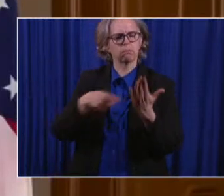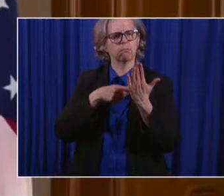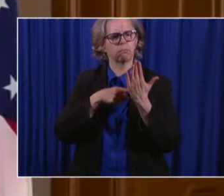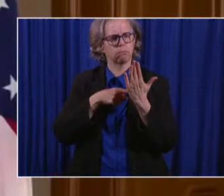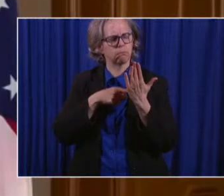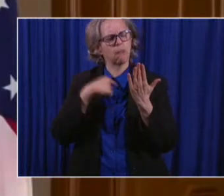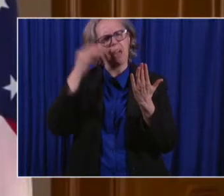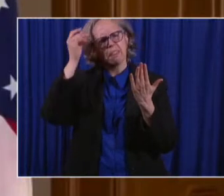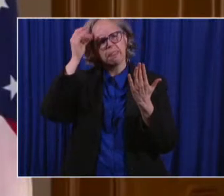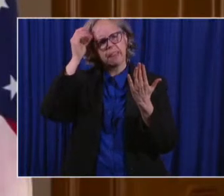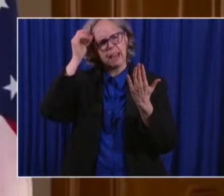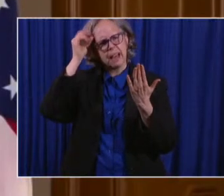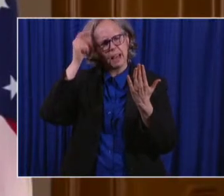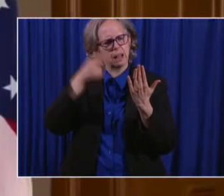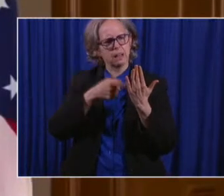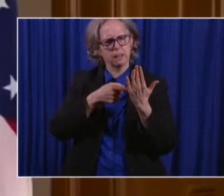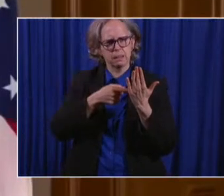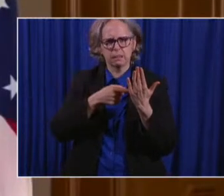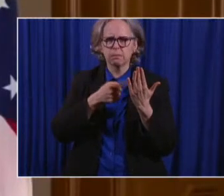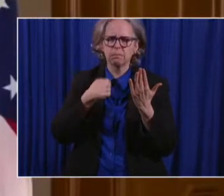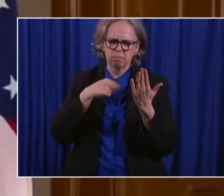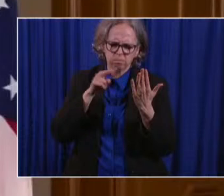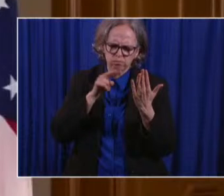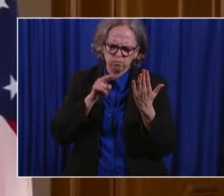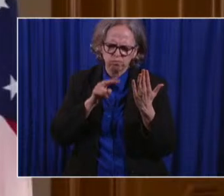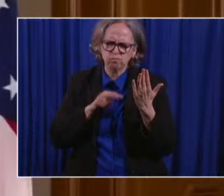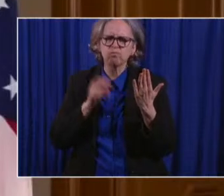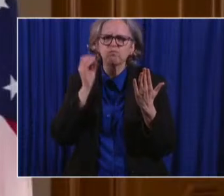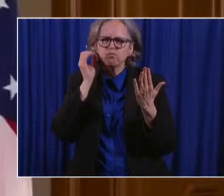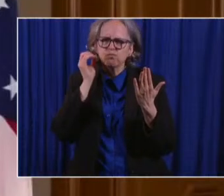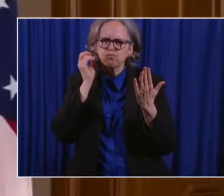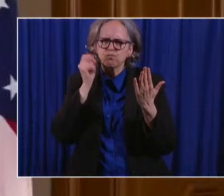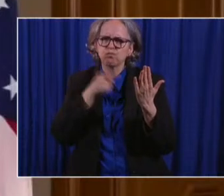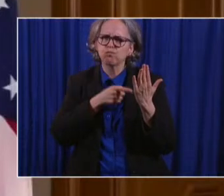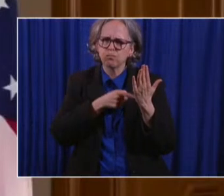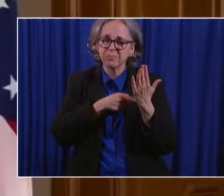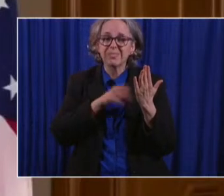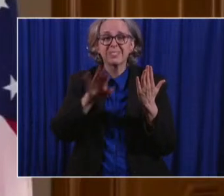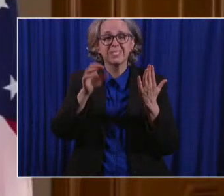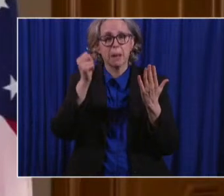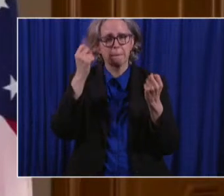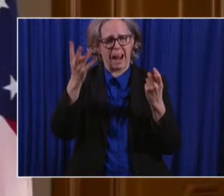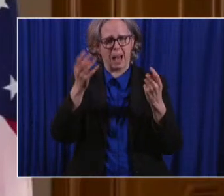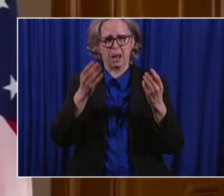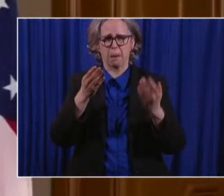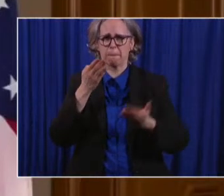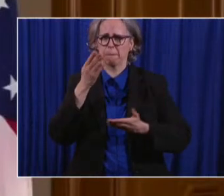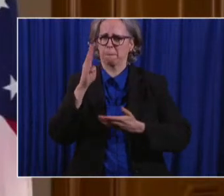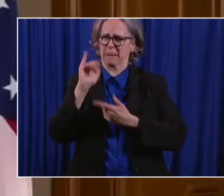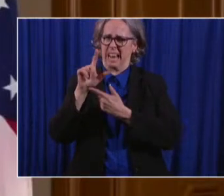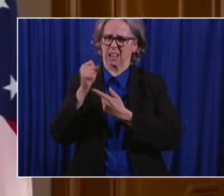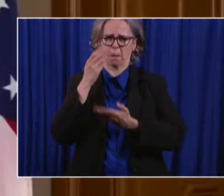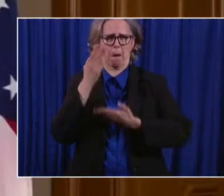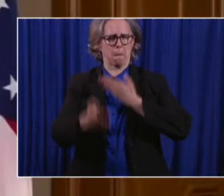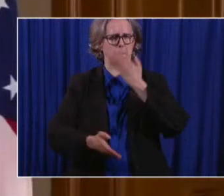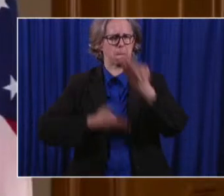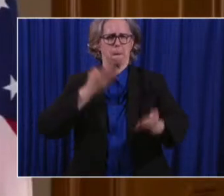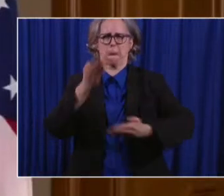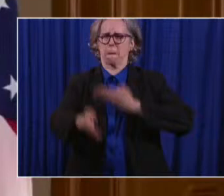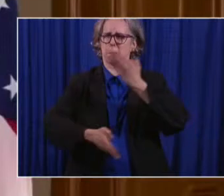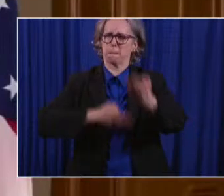point. A lot of bills get introduced, and as far as those bills, Laura, I've not